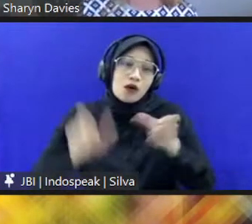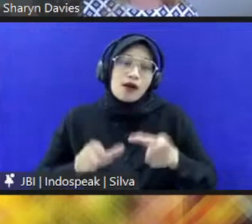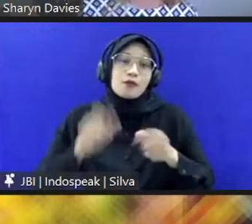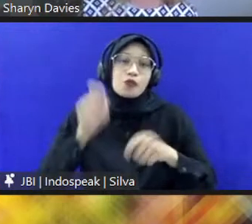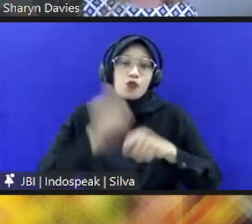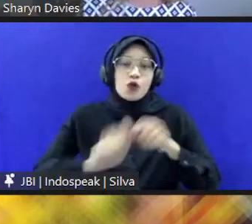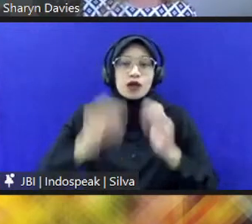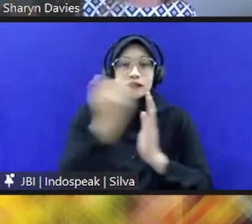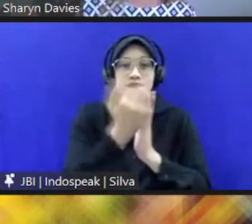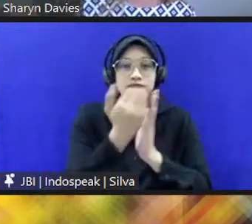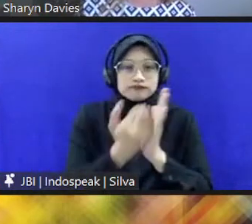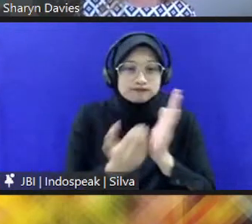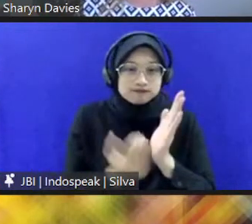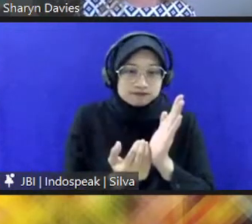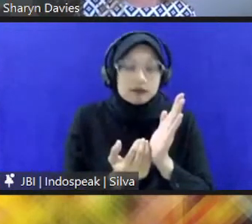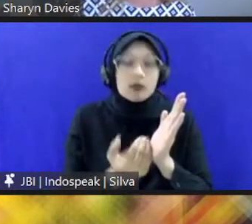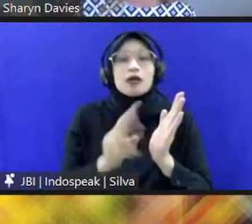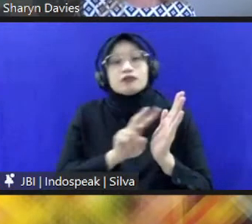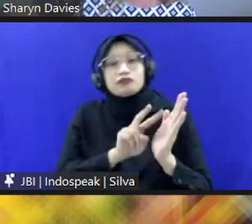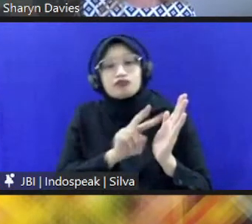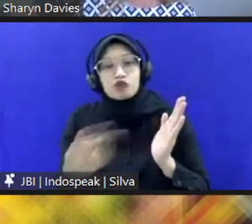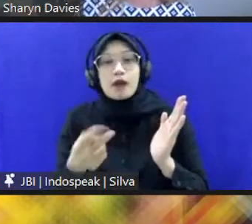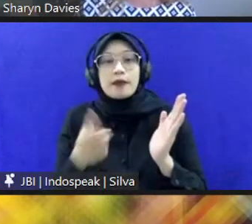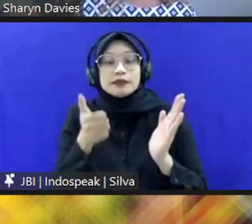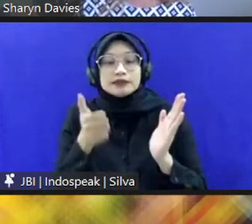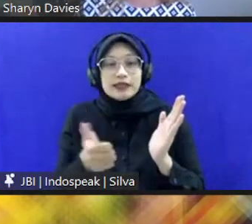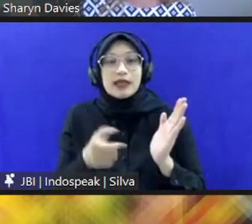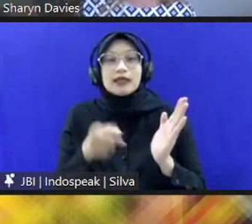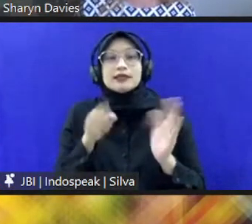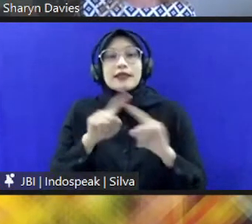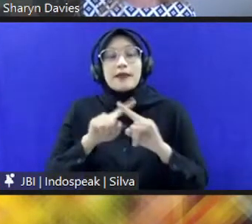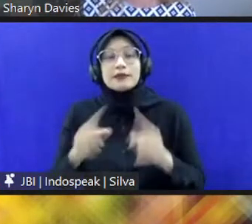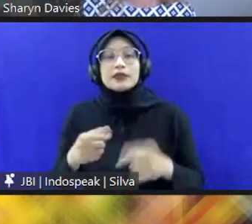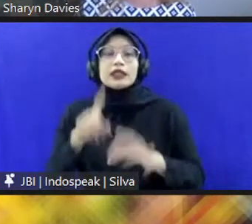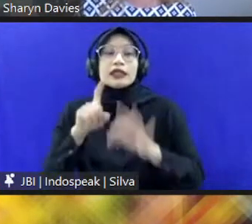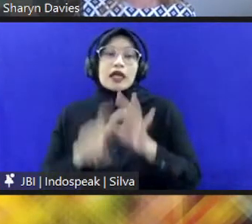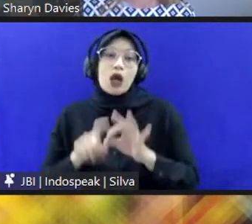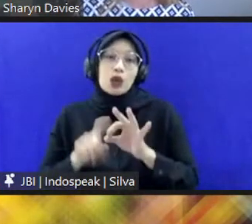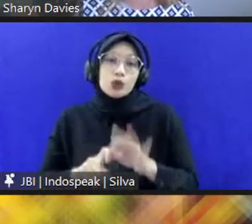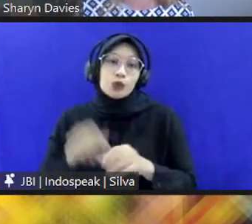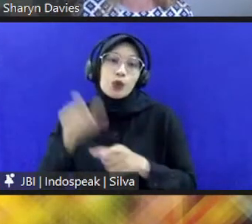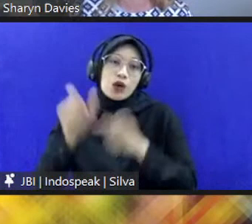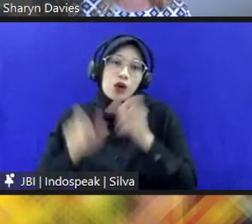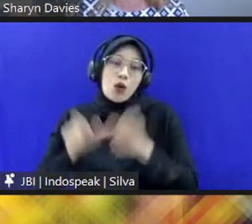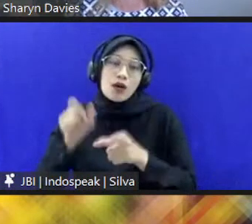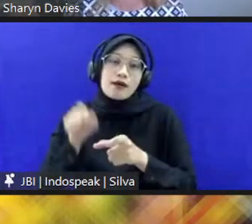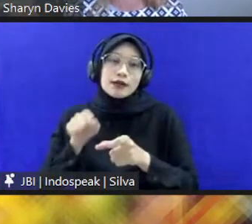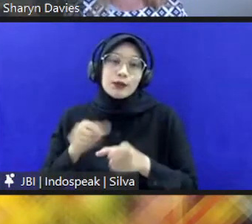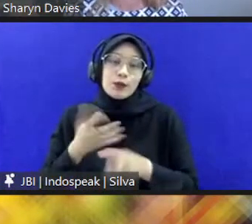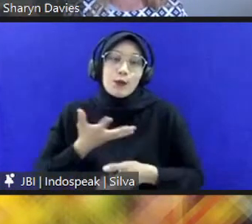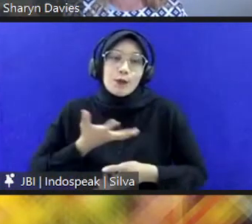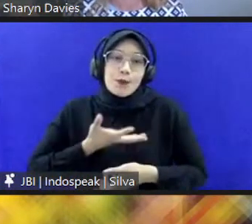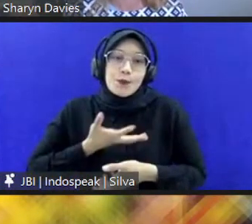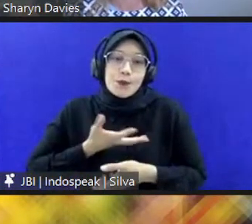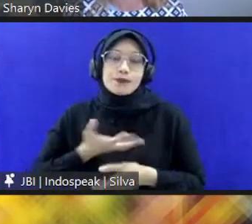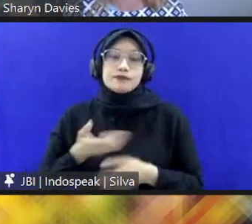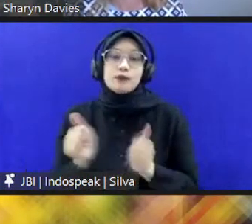political will. But the thing is, some burden still have to deal